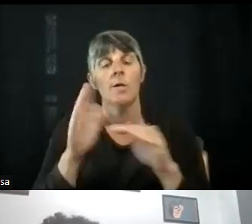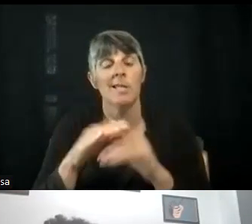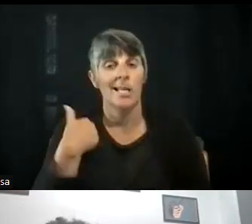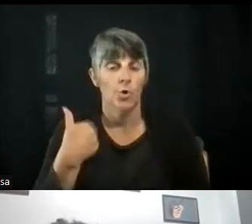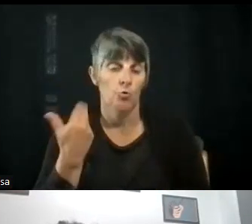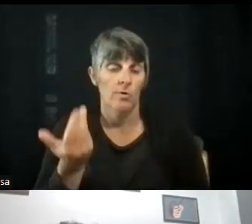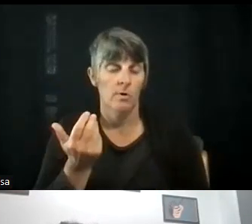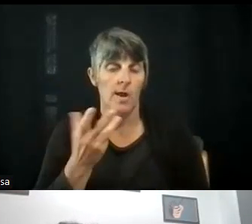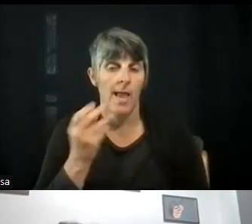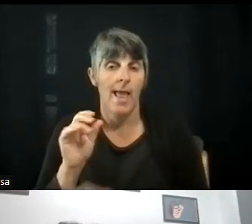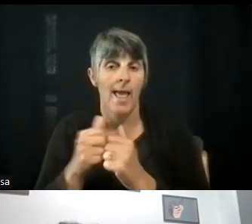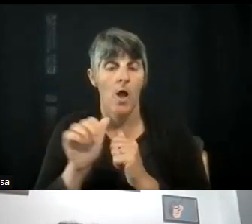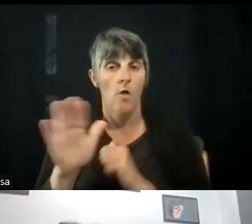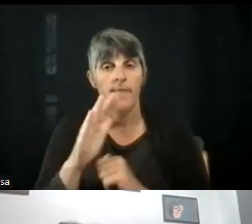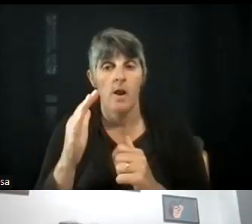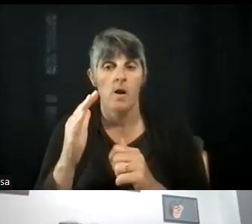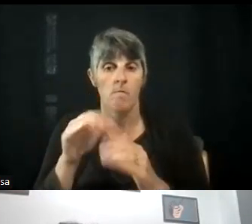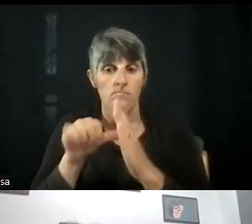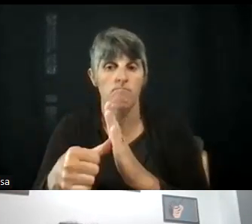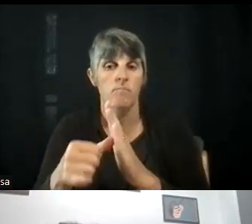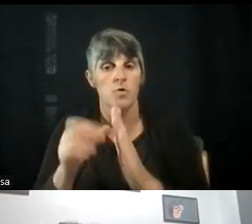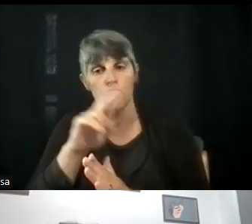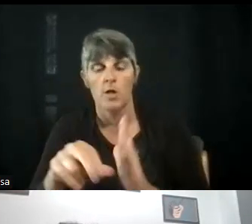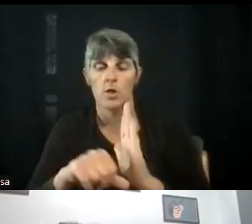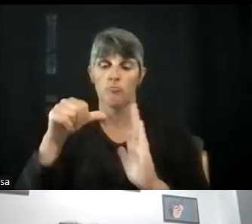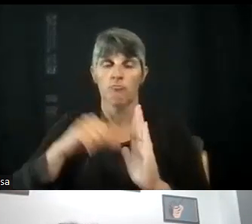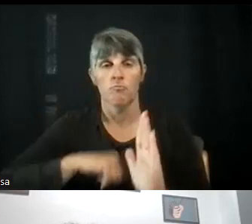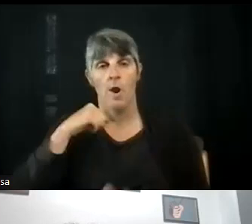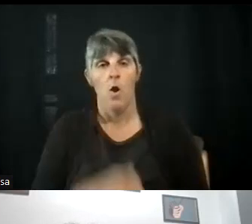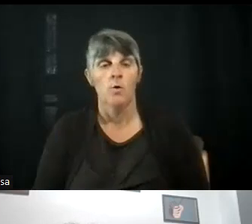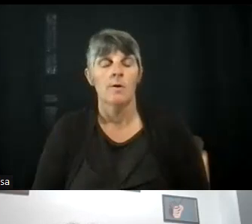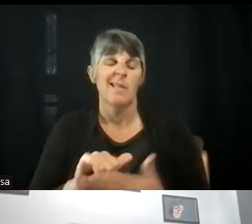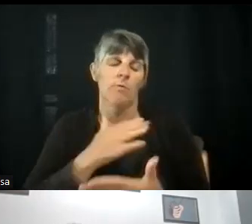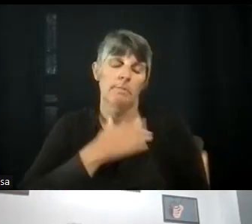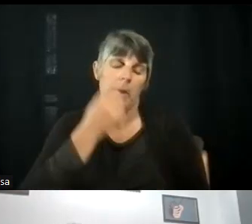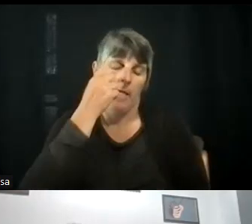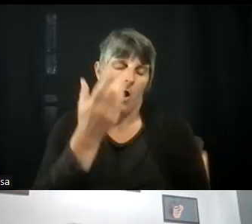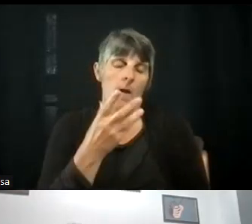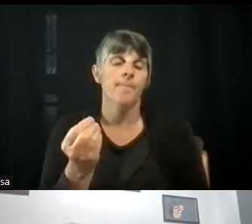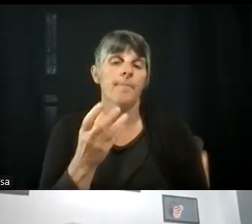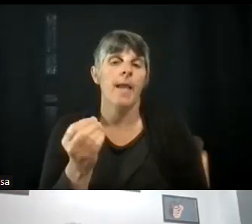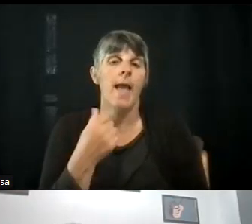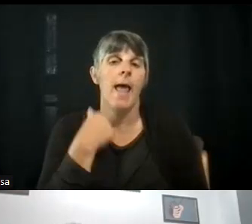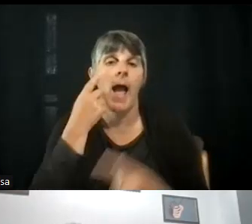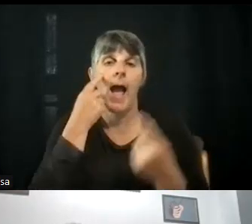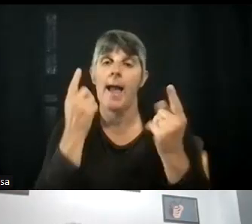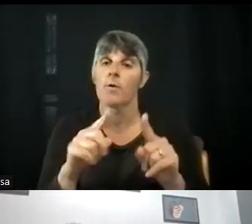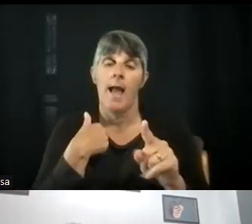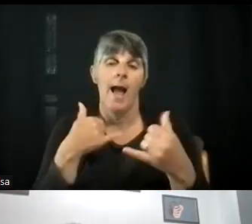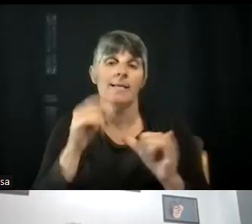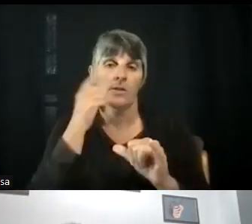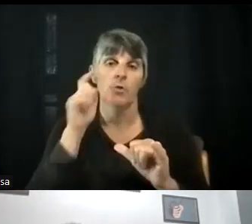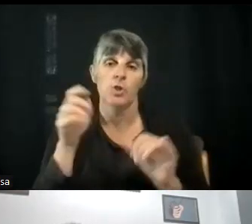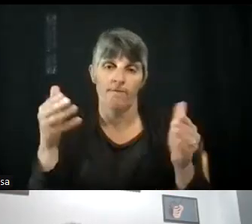youth and how they're making Rochester proud. So that was my thought. And I agree. I still think we